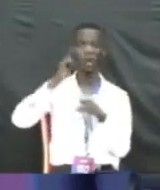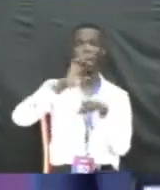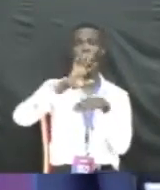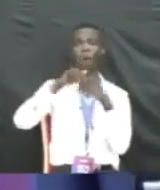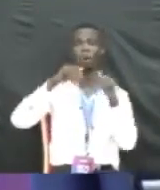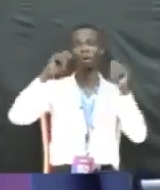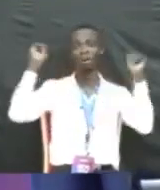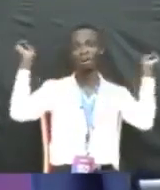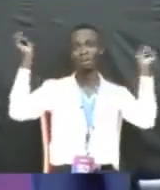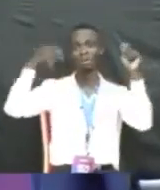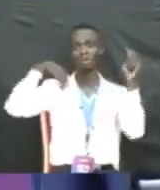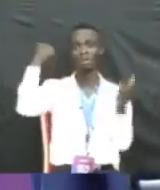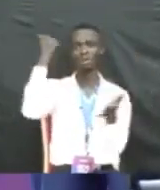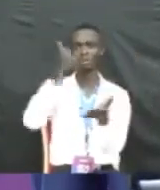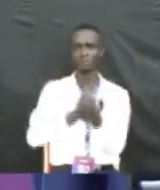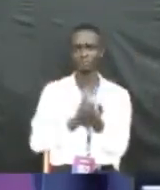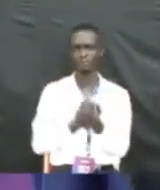Hallelujah.